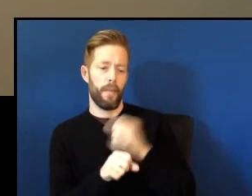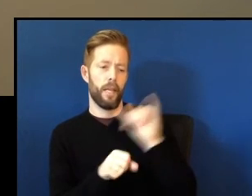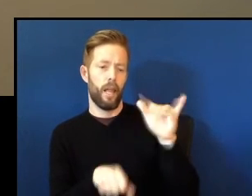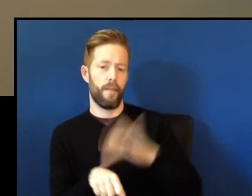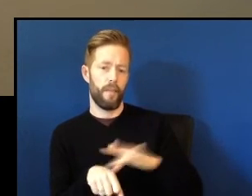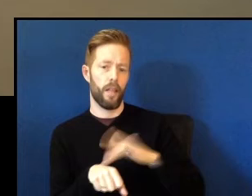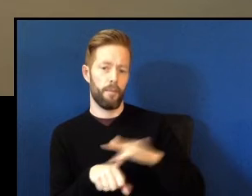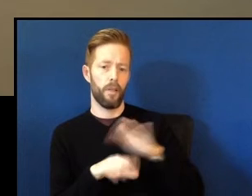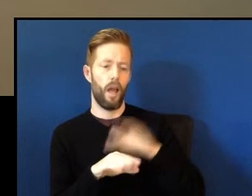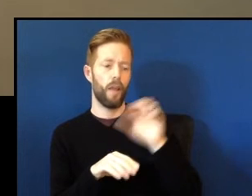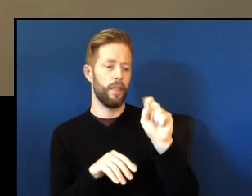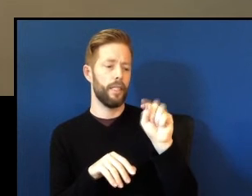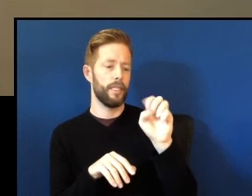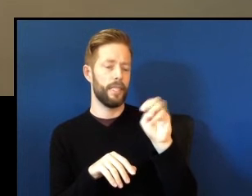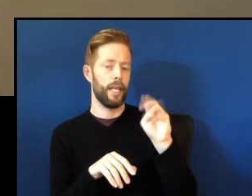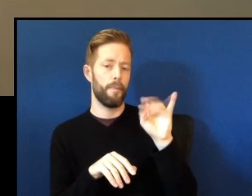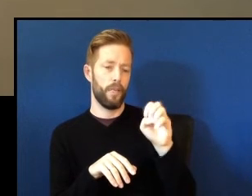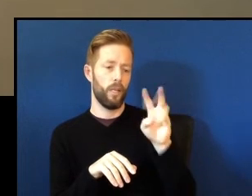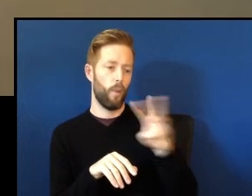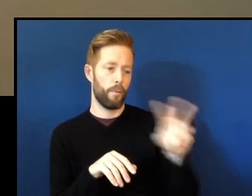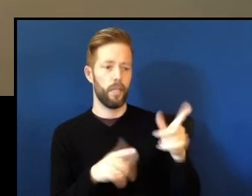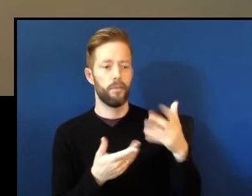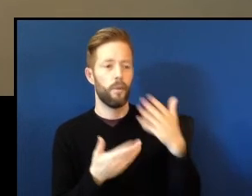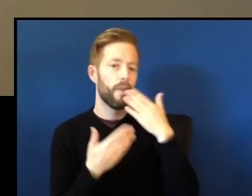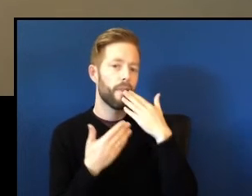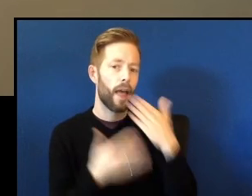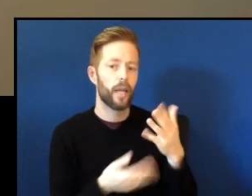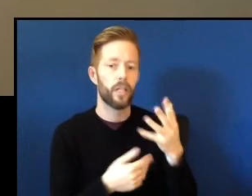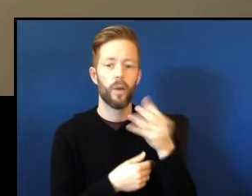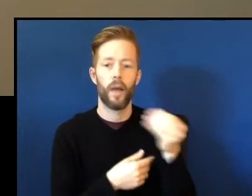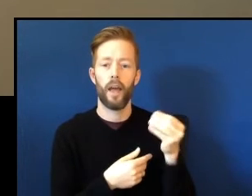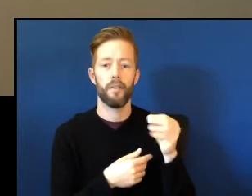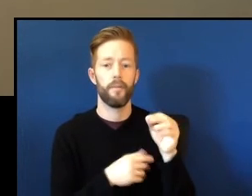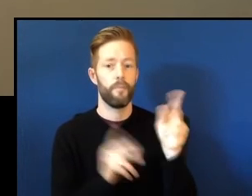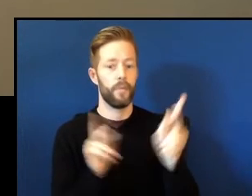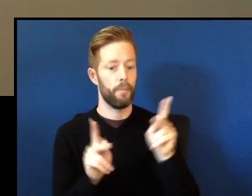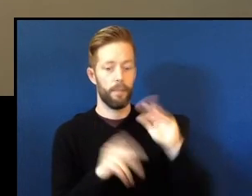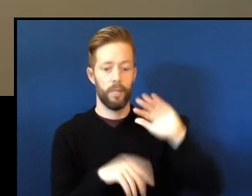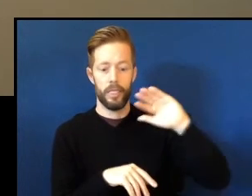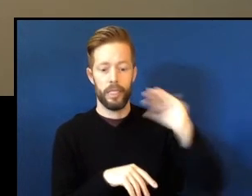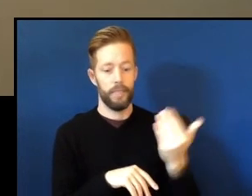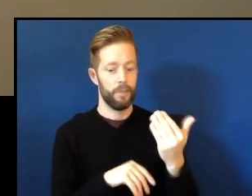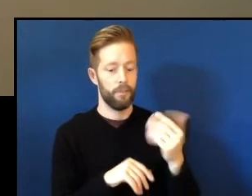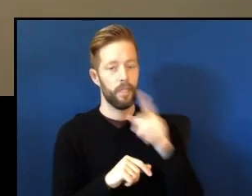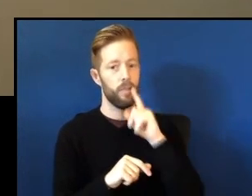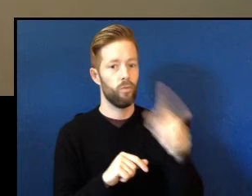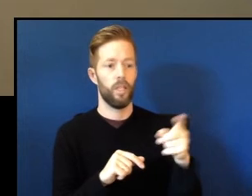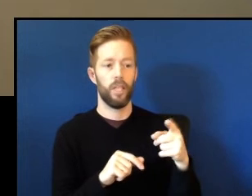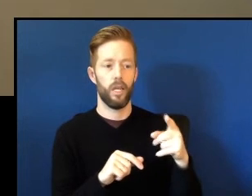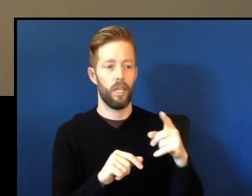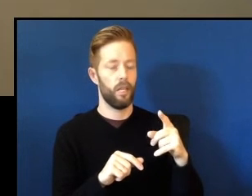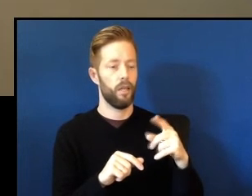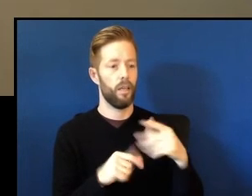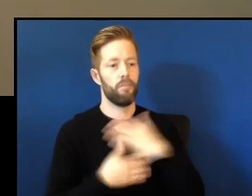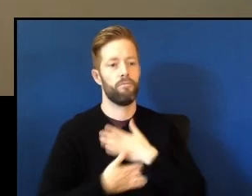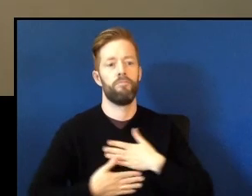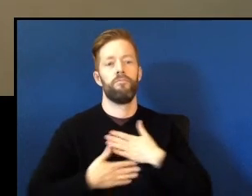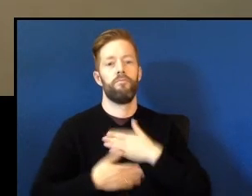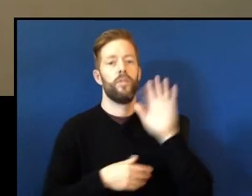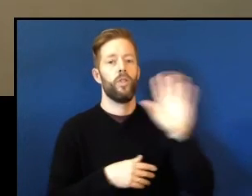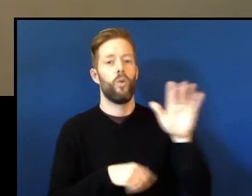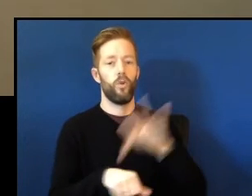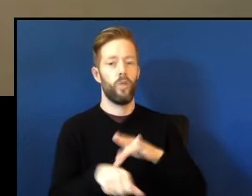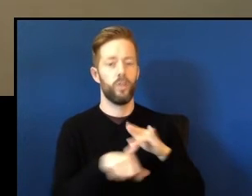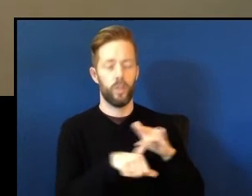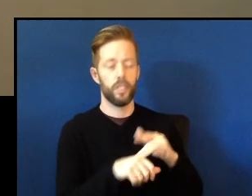available on the STEMI website then. So thank you. And like I said, people really seem to be liking the resources that you're